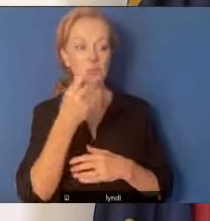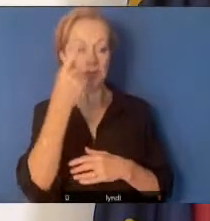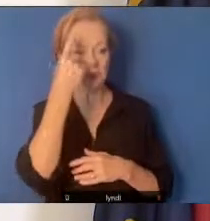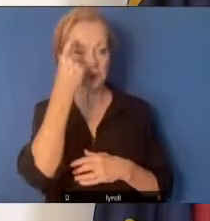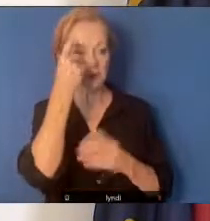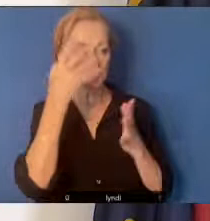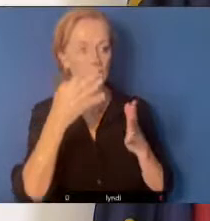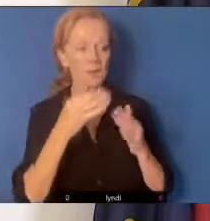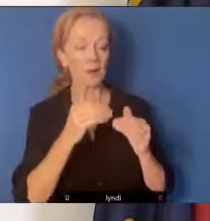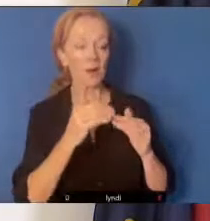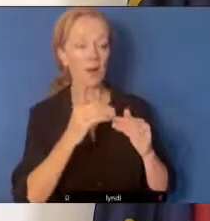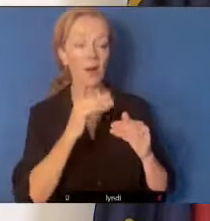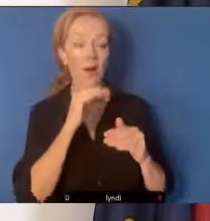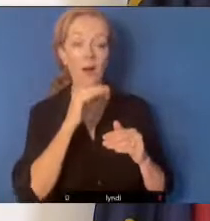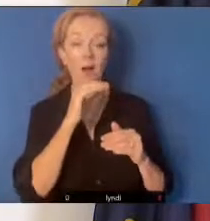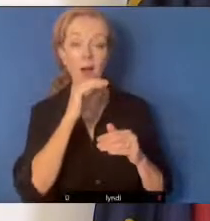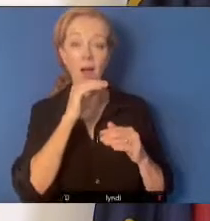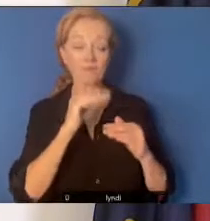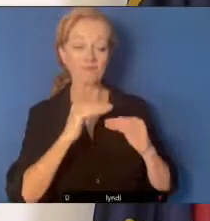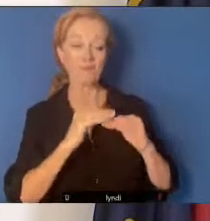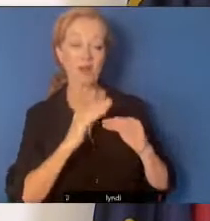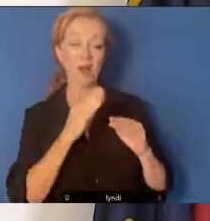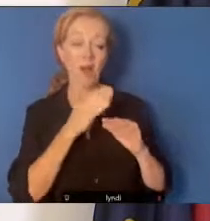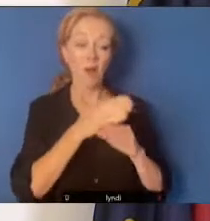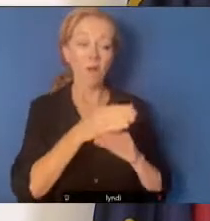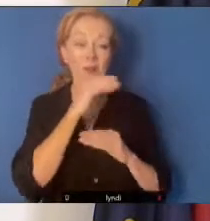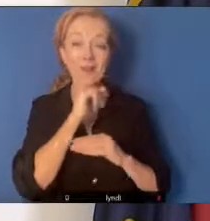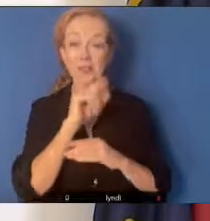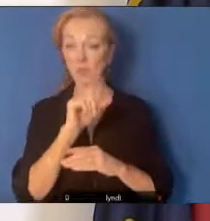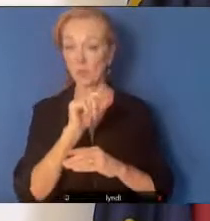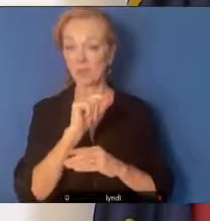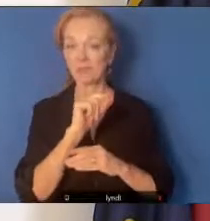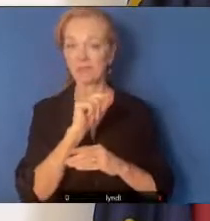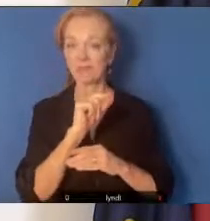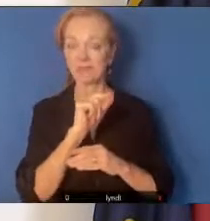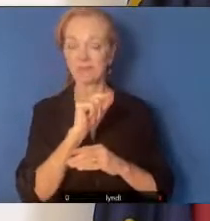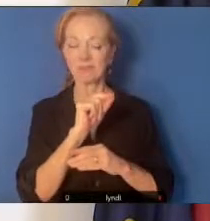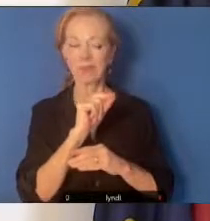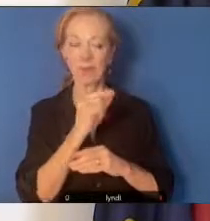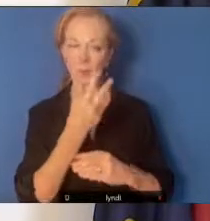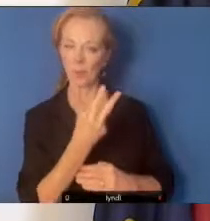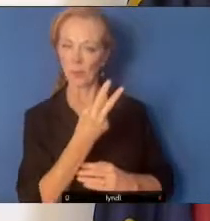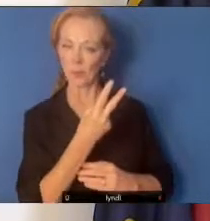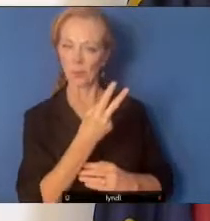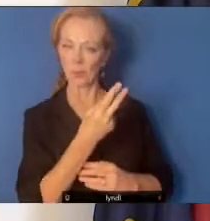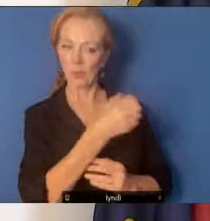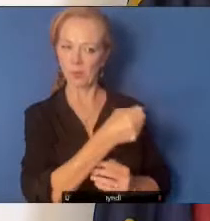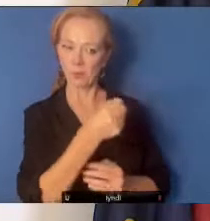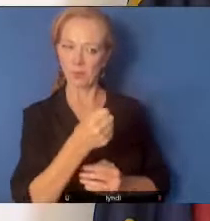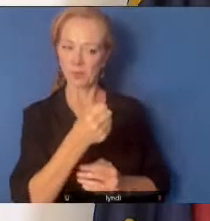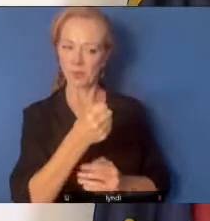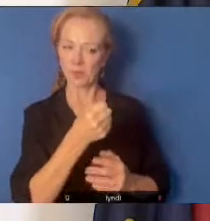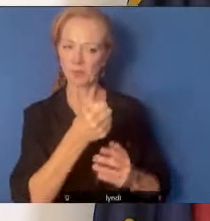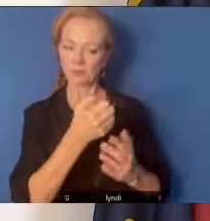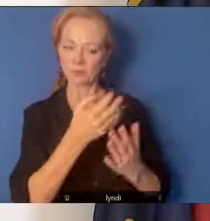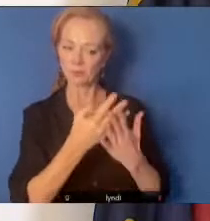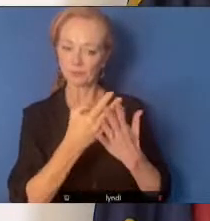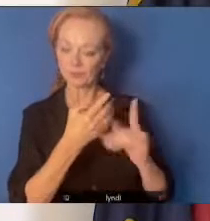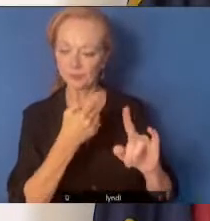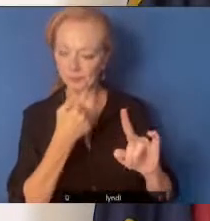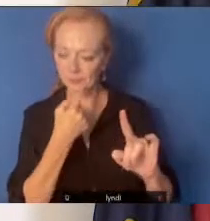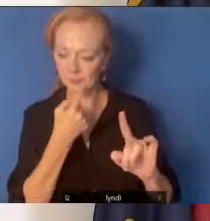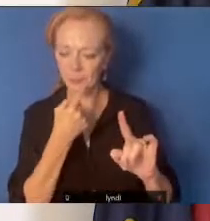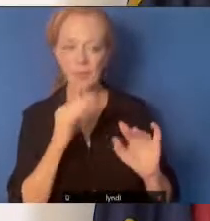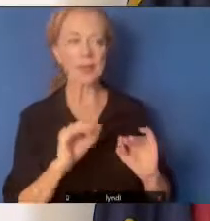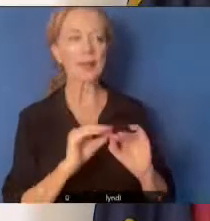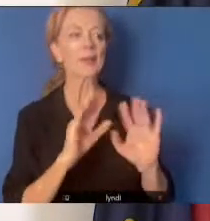of 20. Like you said, you guys mentioned that it was connected to the hospital. I just wanted to clarify that